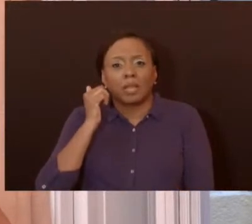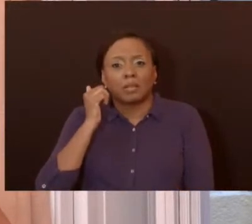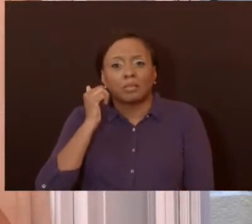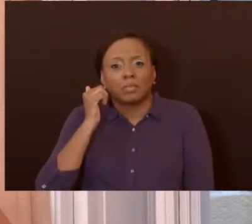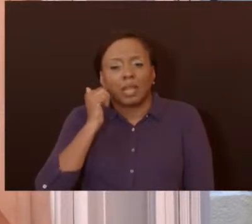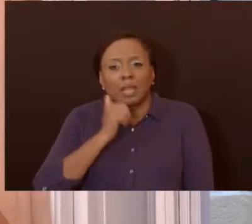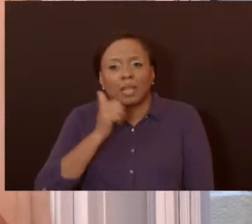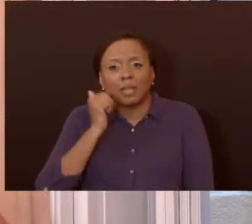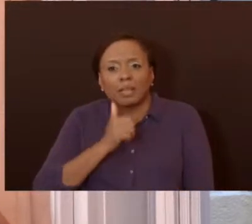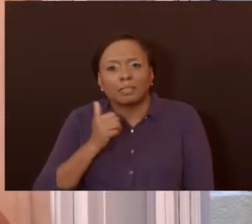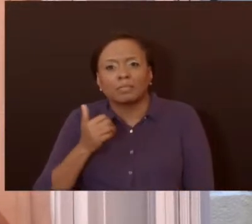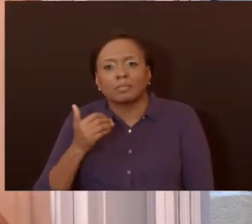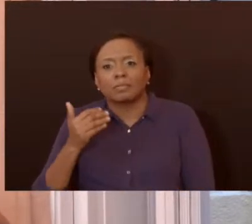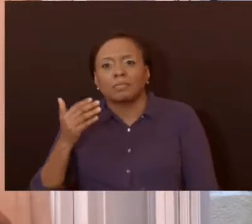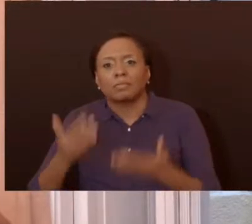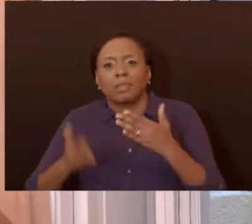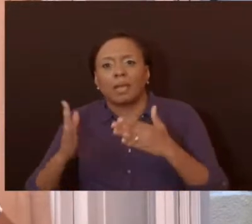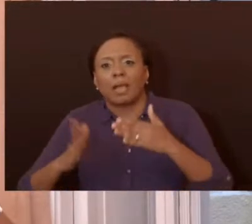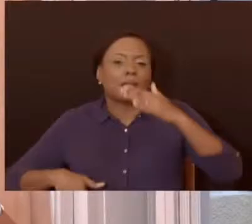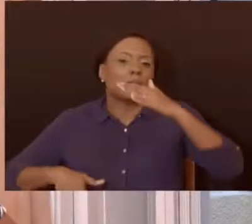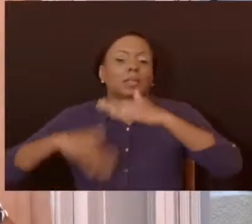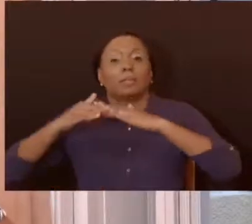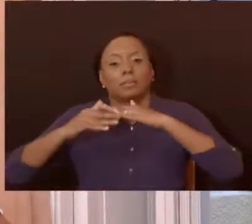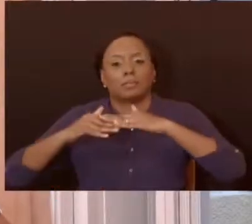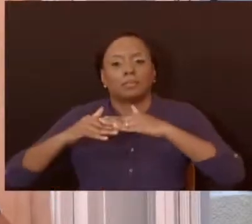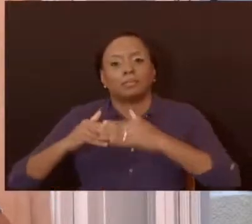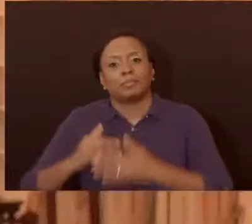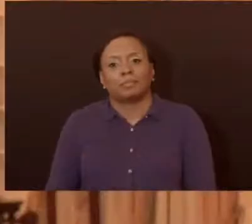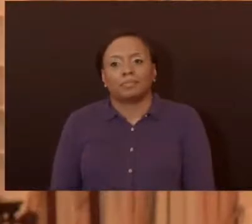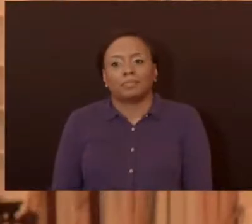week, as a maximum.